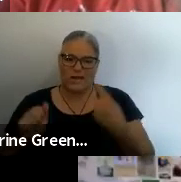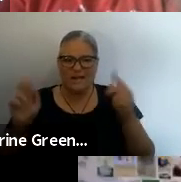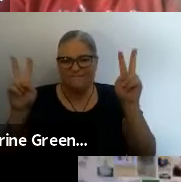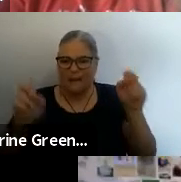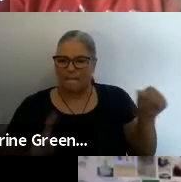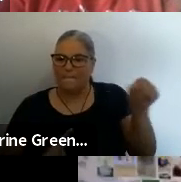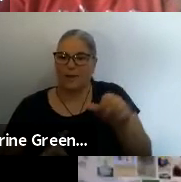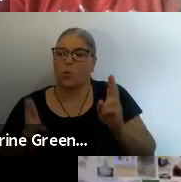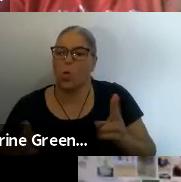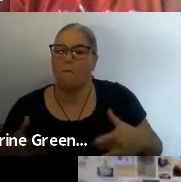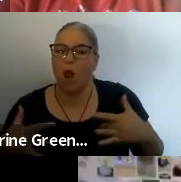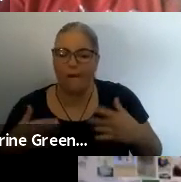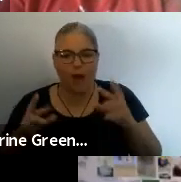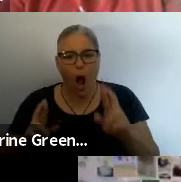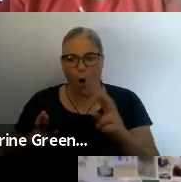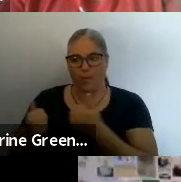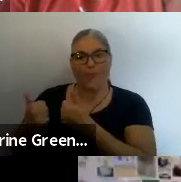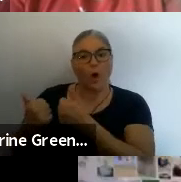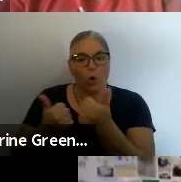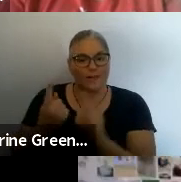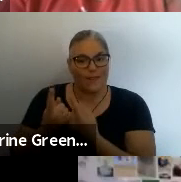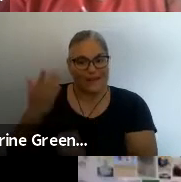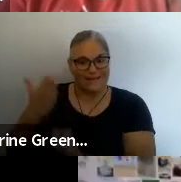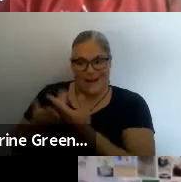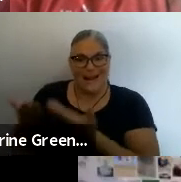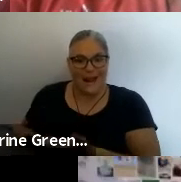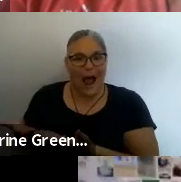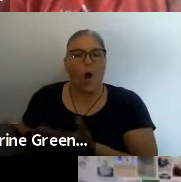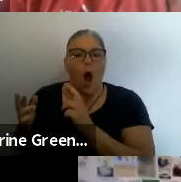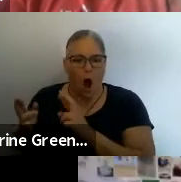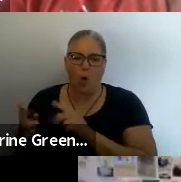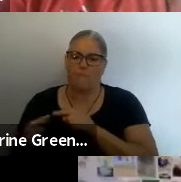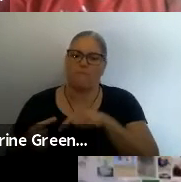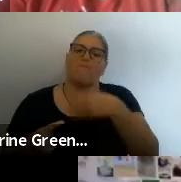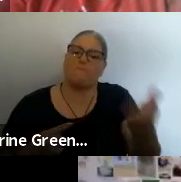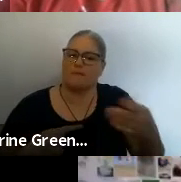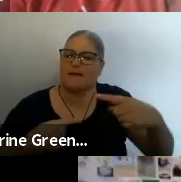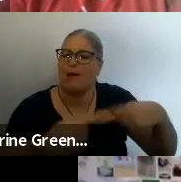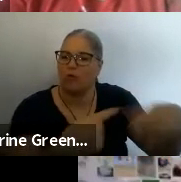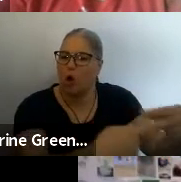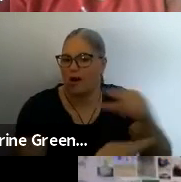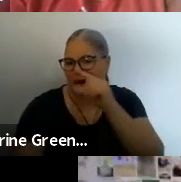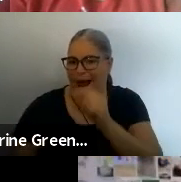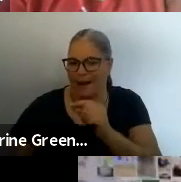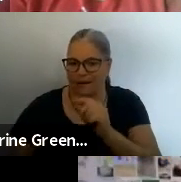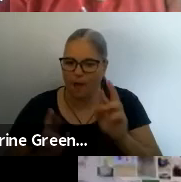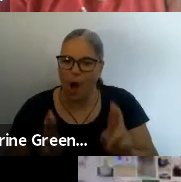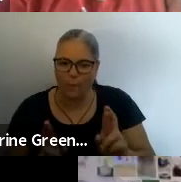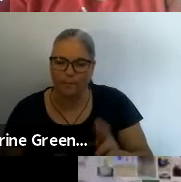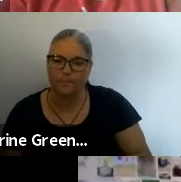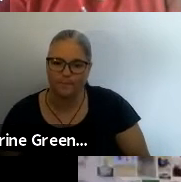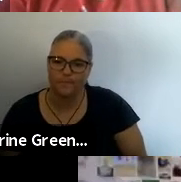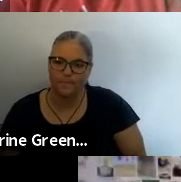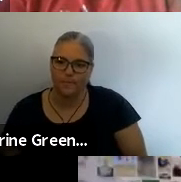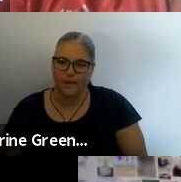hopefully after this situation is finished and we're back to normal life, then hopefully a lot of those benefits that have come about because